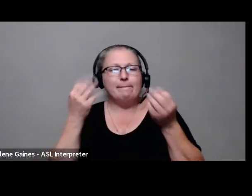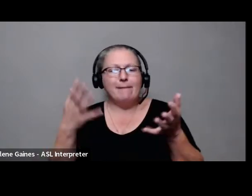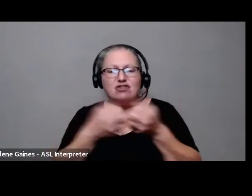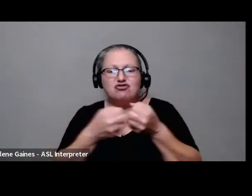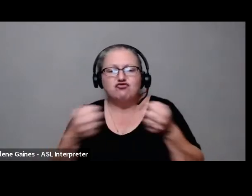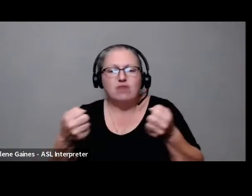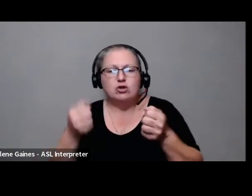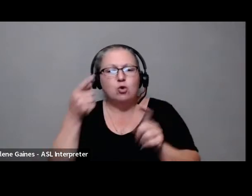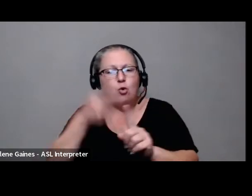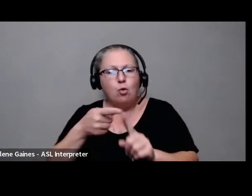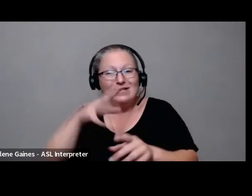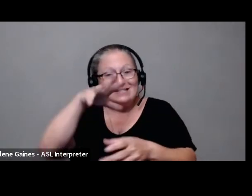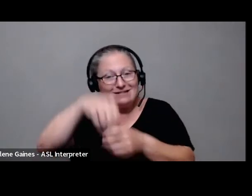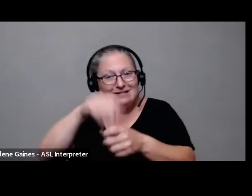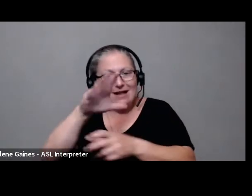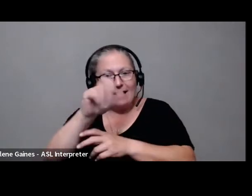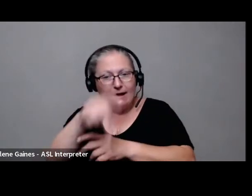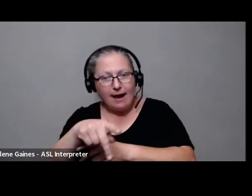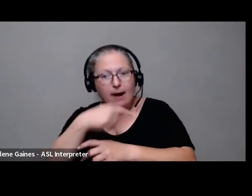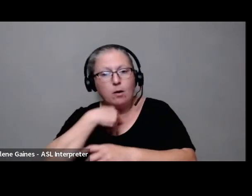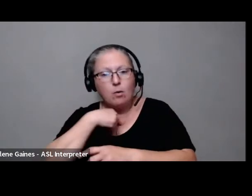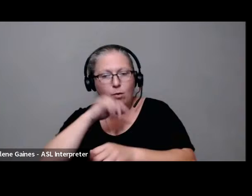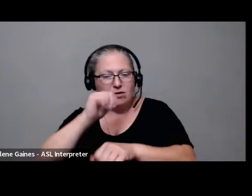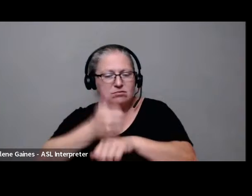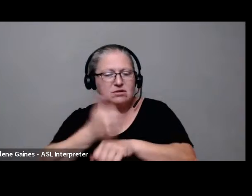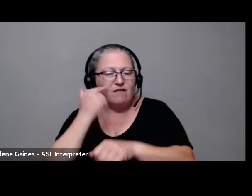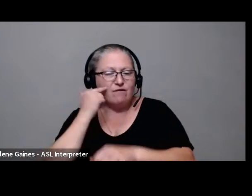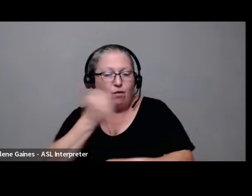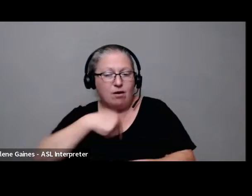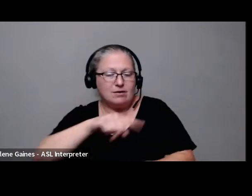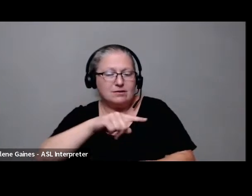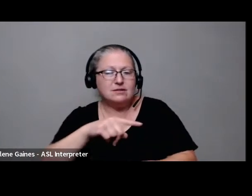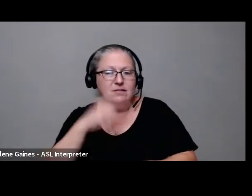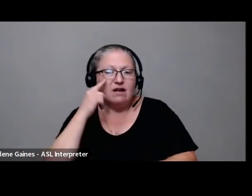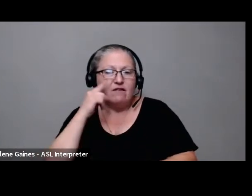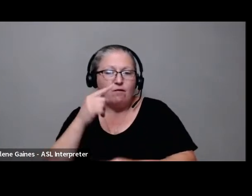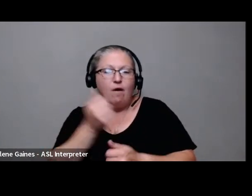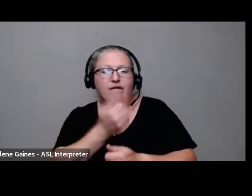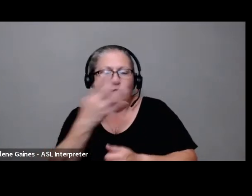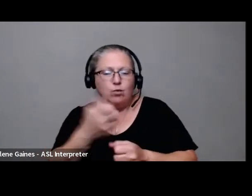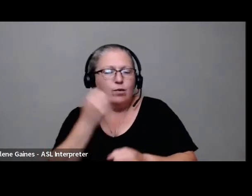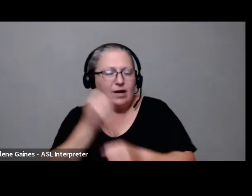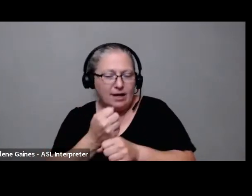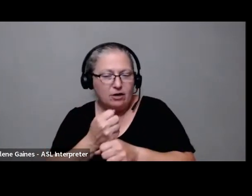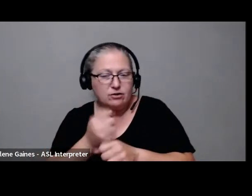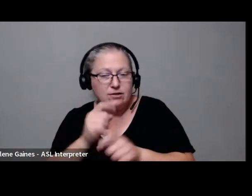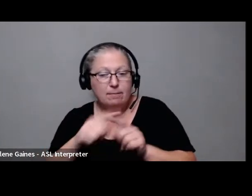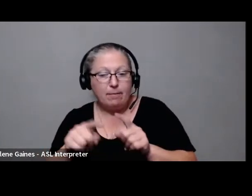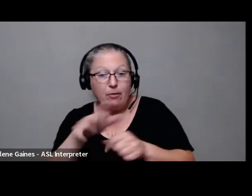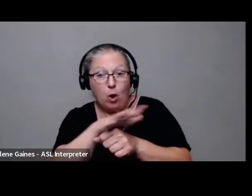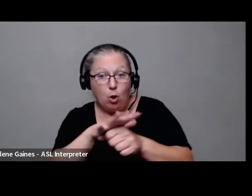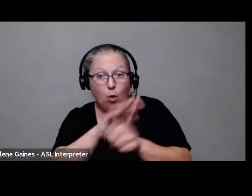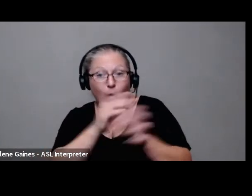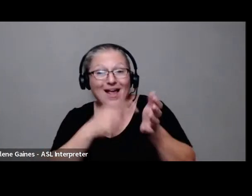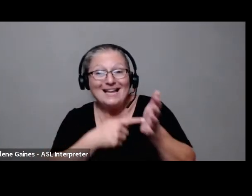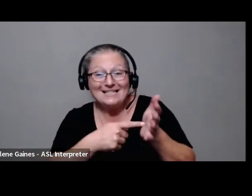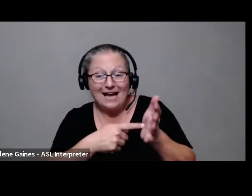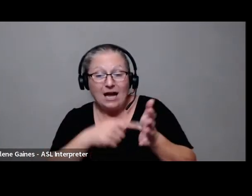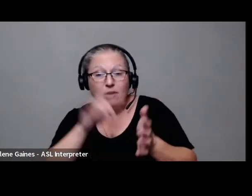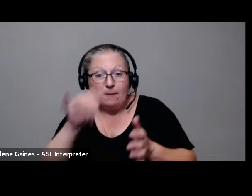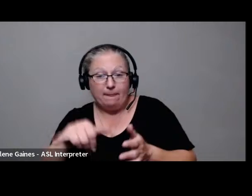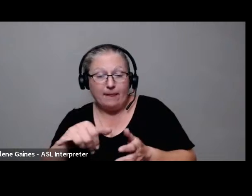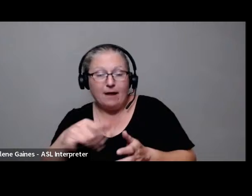goals within the LCAP that we have set for ourselves for several years. But the local indicators ones